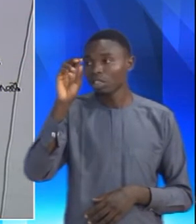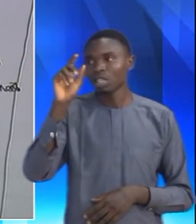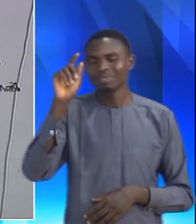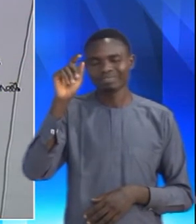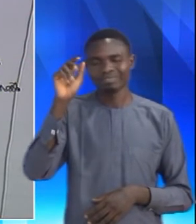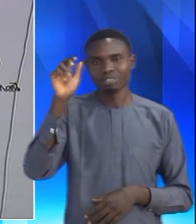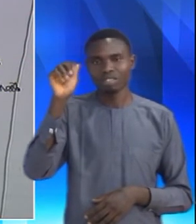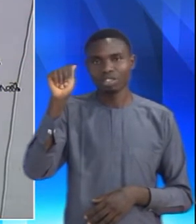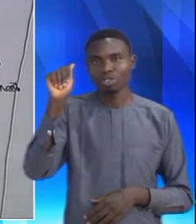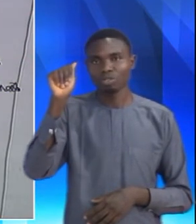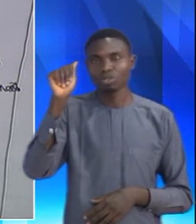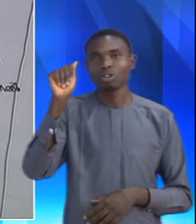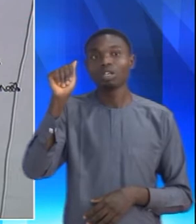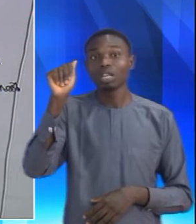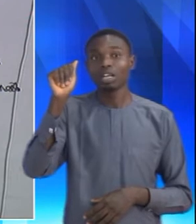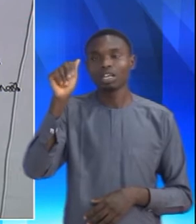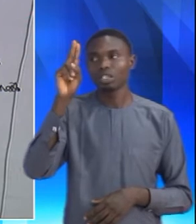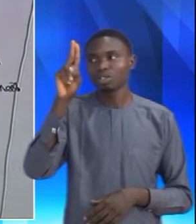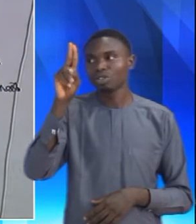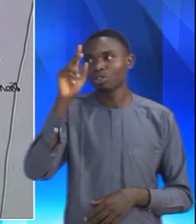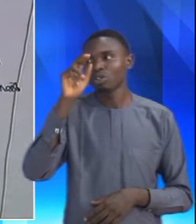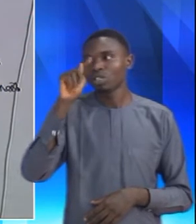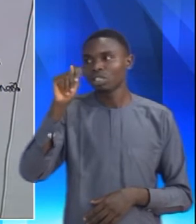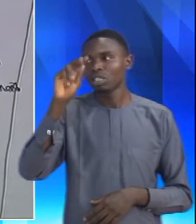such as the emirs,